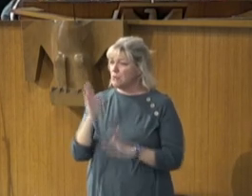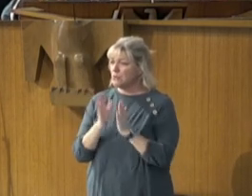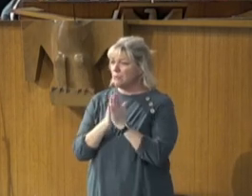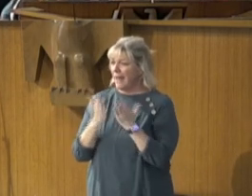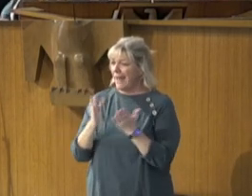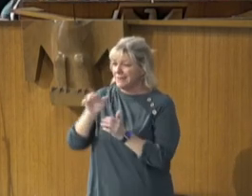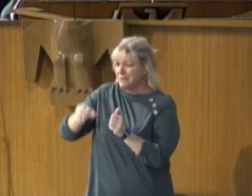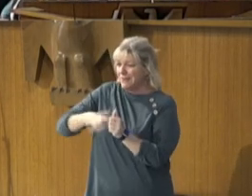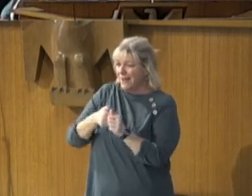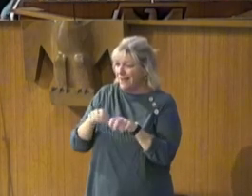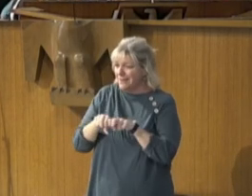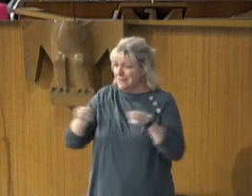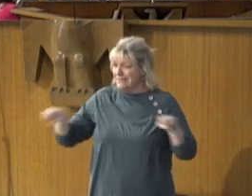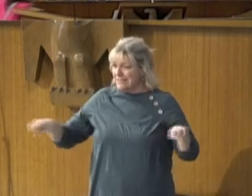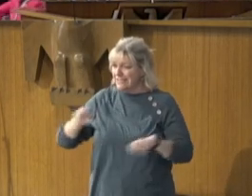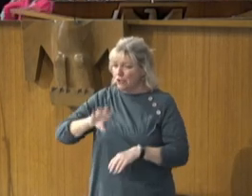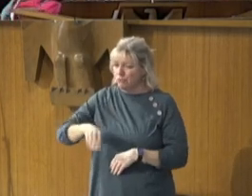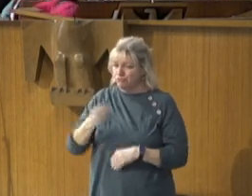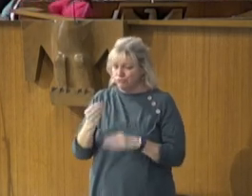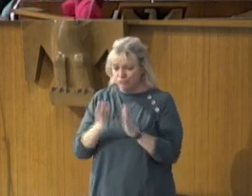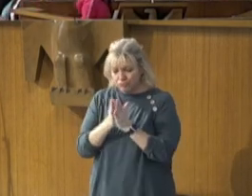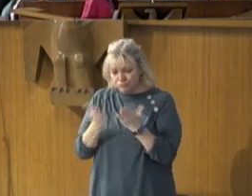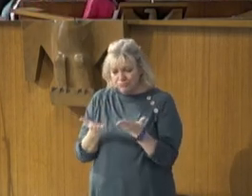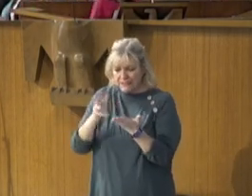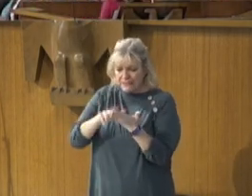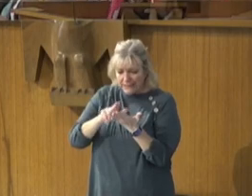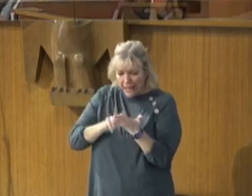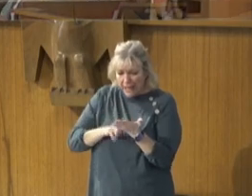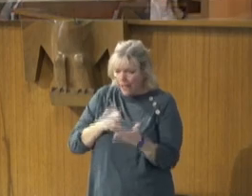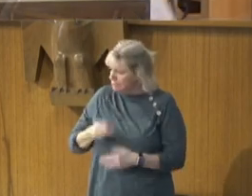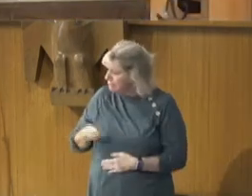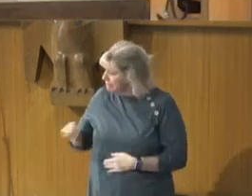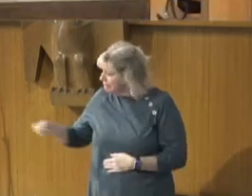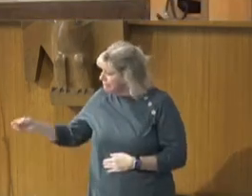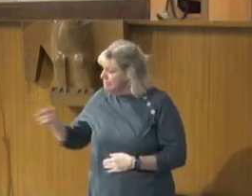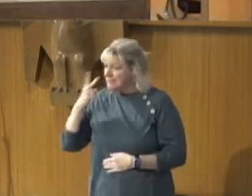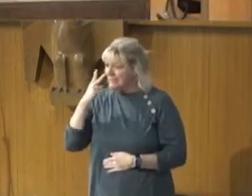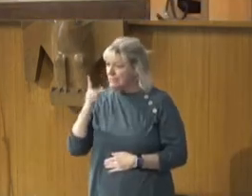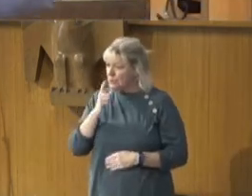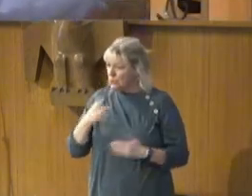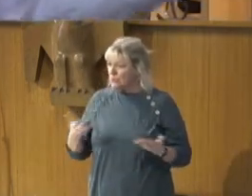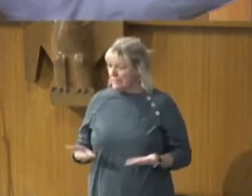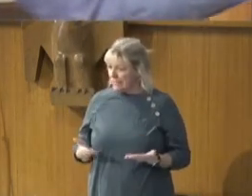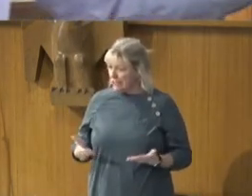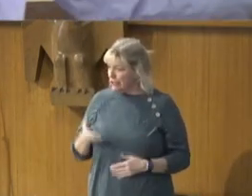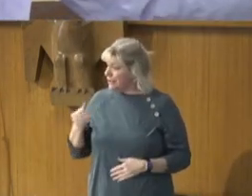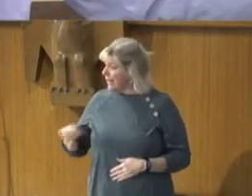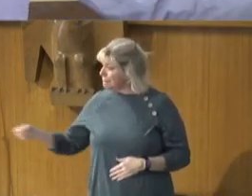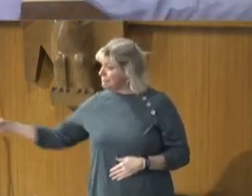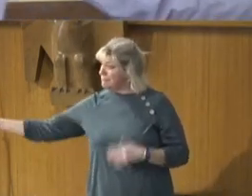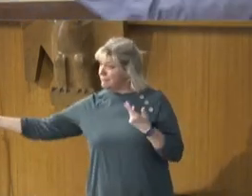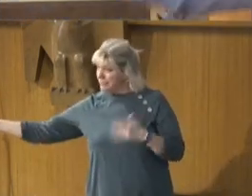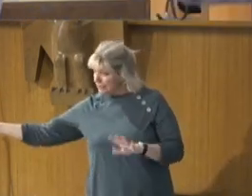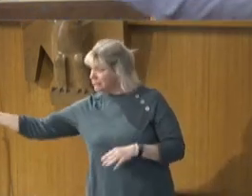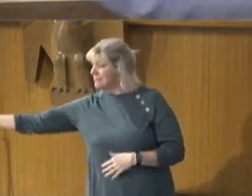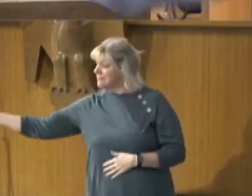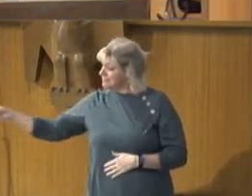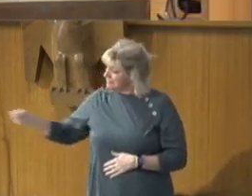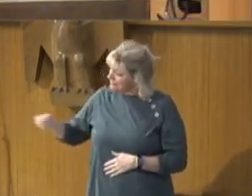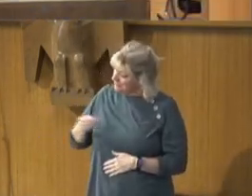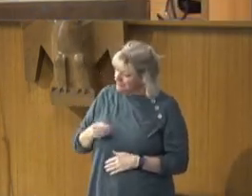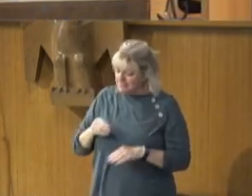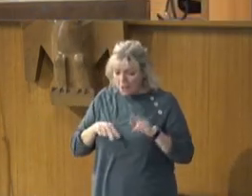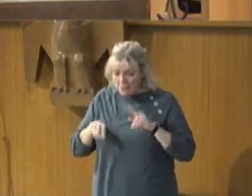pew, sign in, and you can see who is worshiping next to you today. You can pass it down the row, and once it gets to one